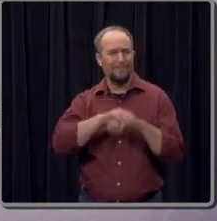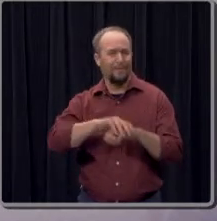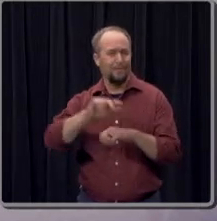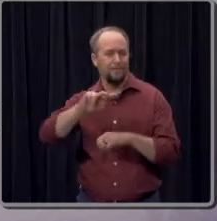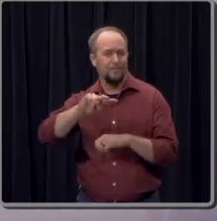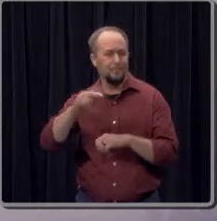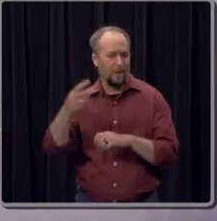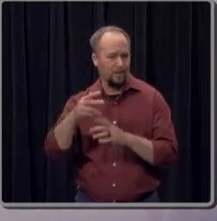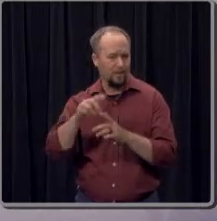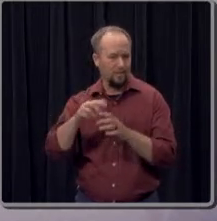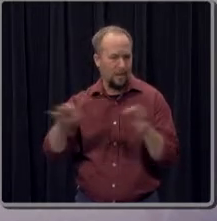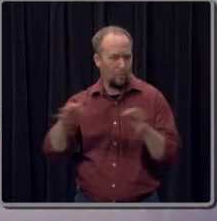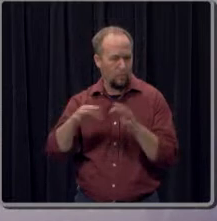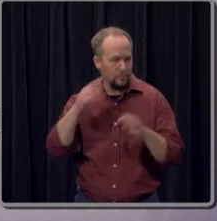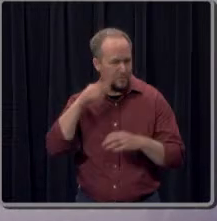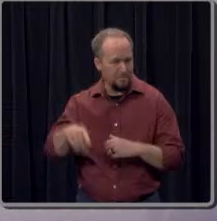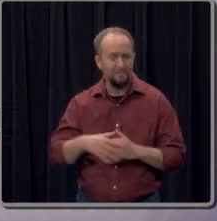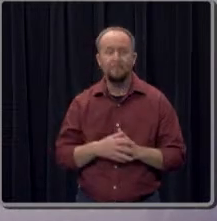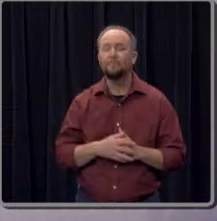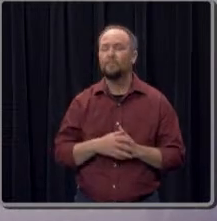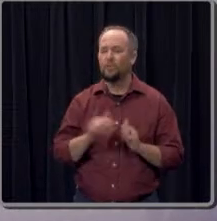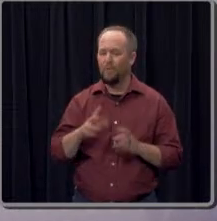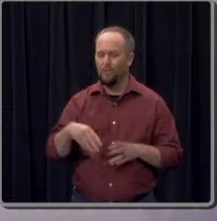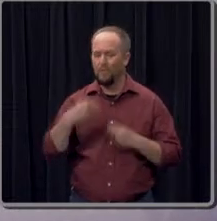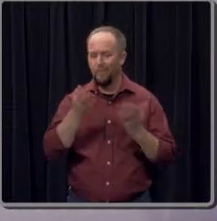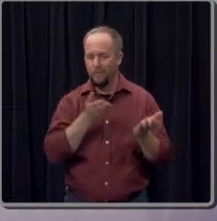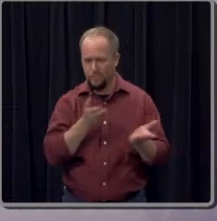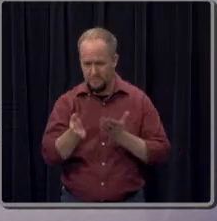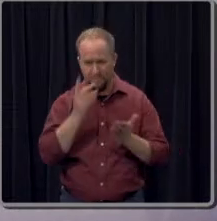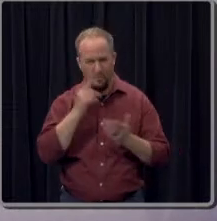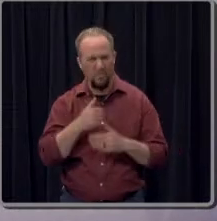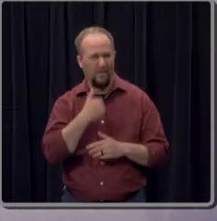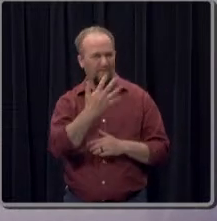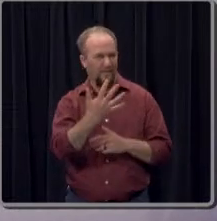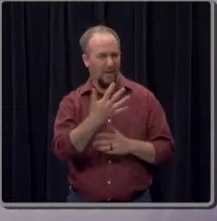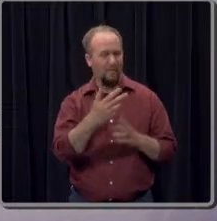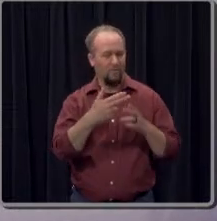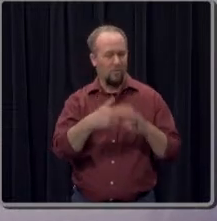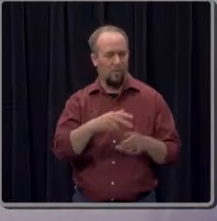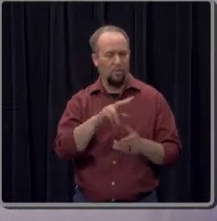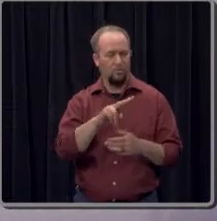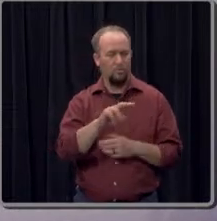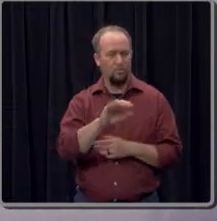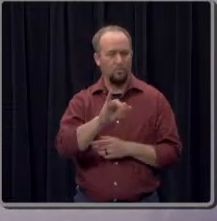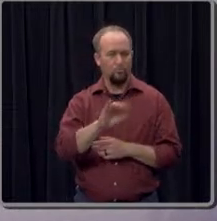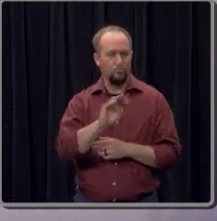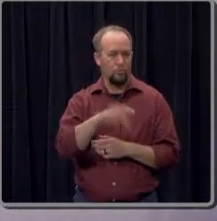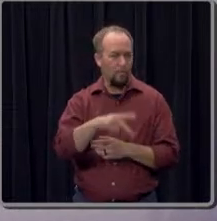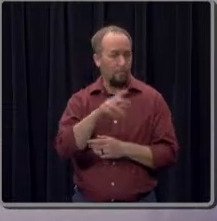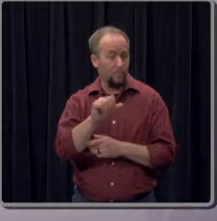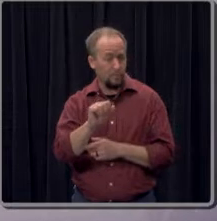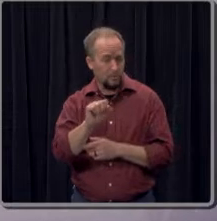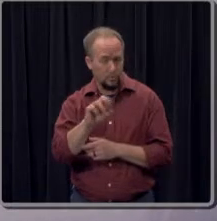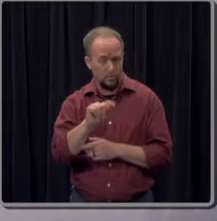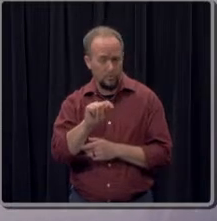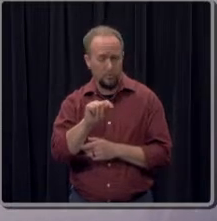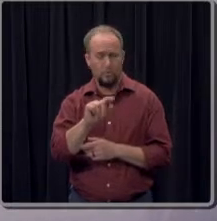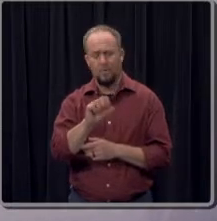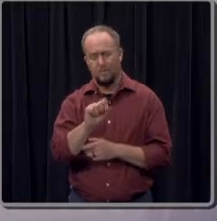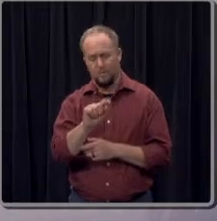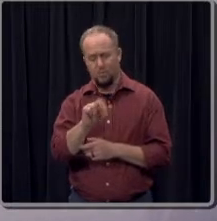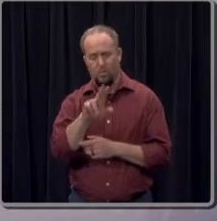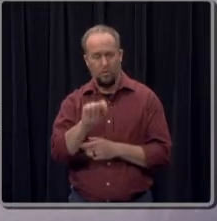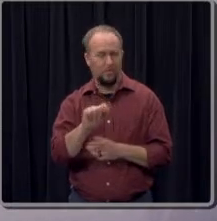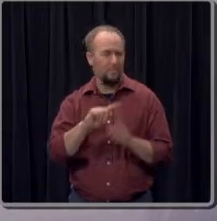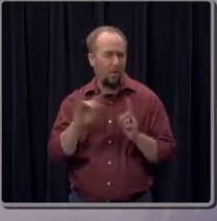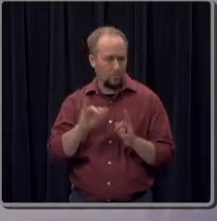risk factors there that we're able to serve through. We have 5 preschool classrooms called Jumpstart, but then we're able to serve students in other classrooms as